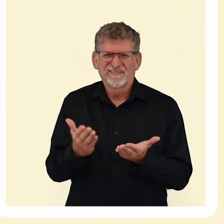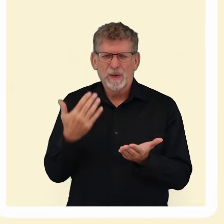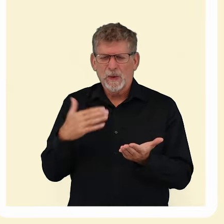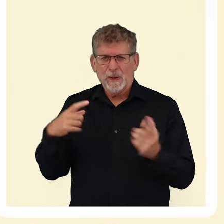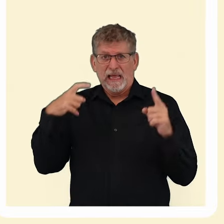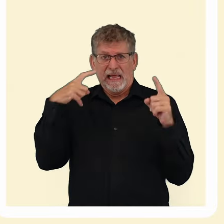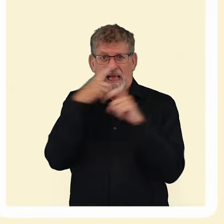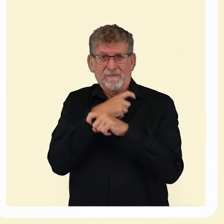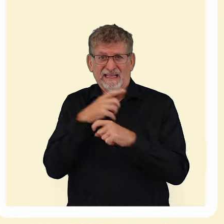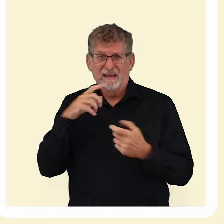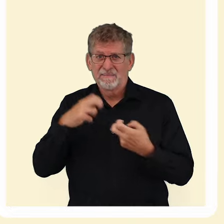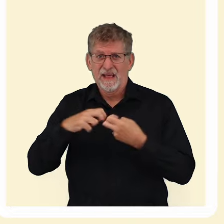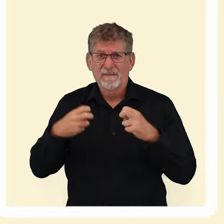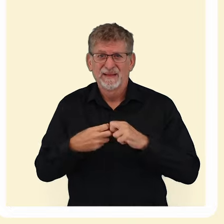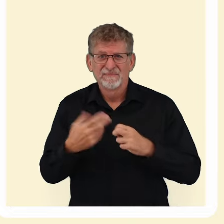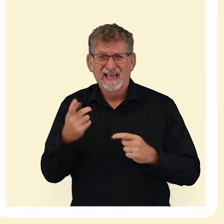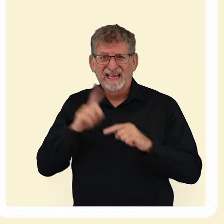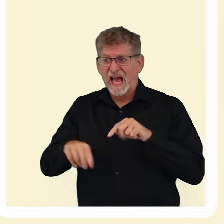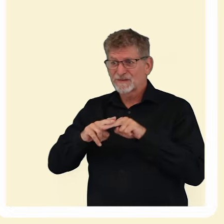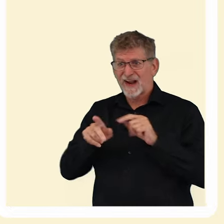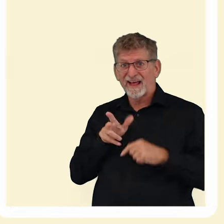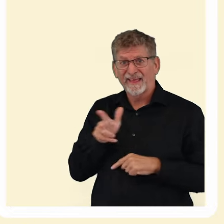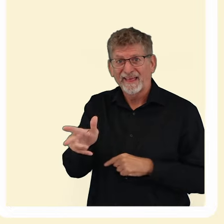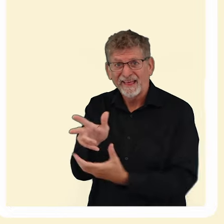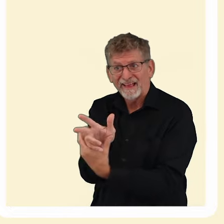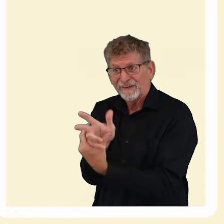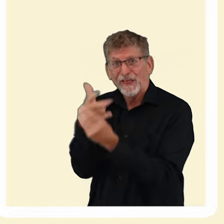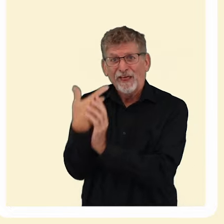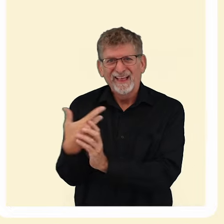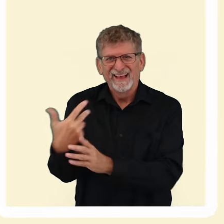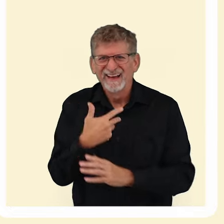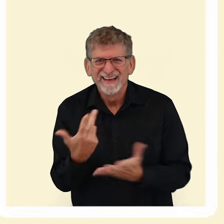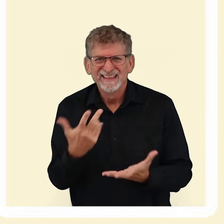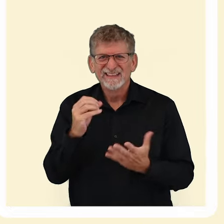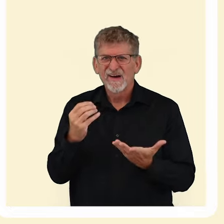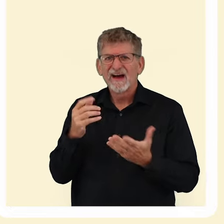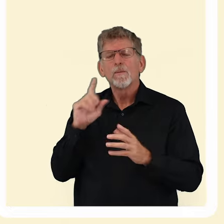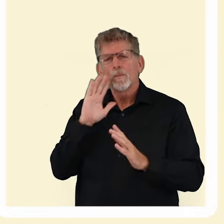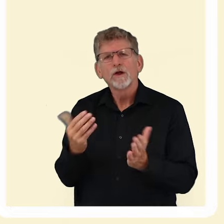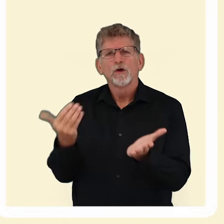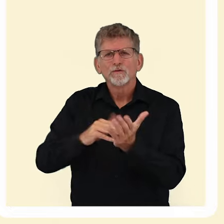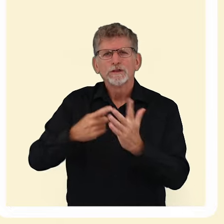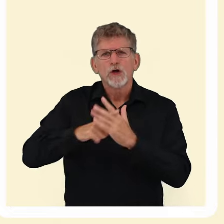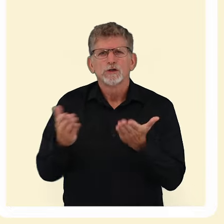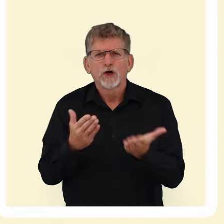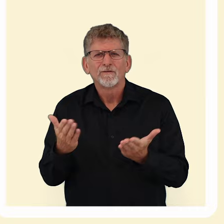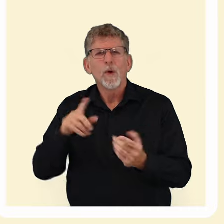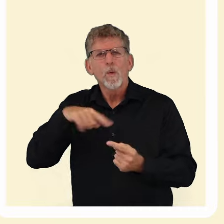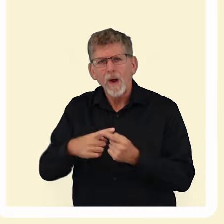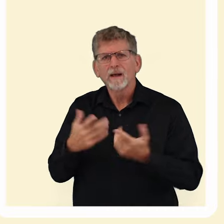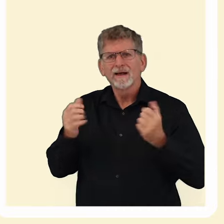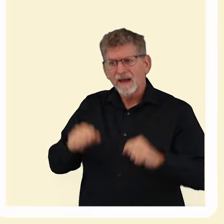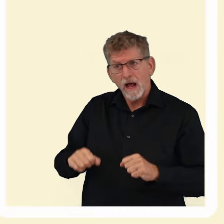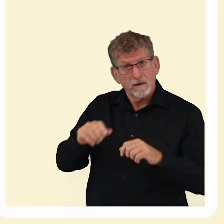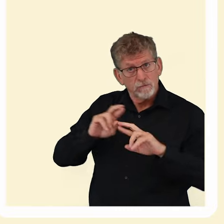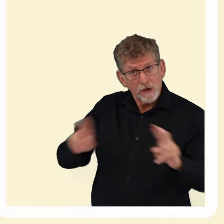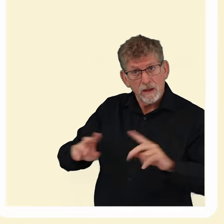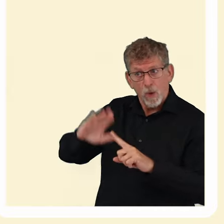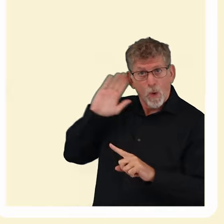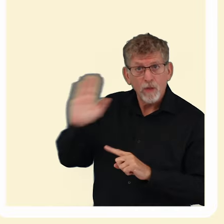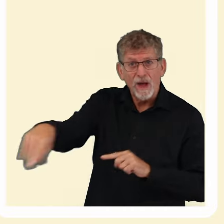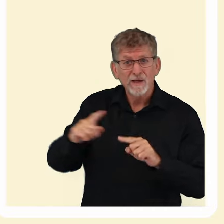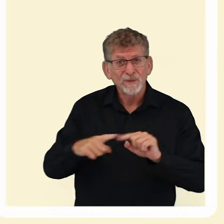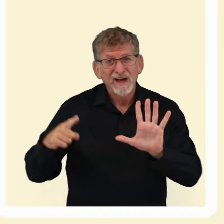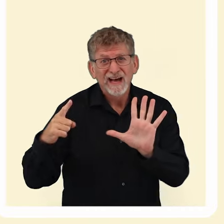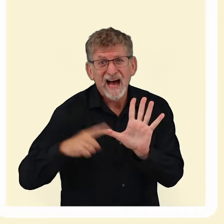so on and so on. So we will restart the service when we can restart all the way to Gaspé. And we have the equipment, we have the